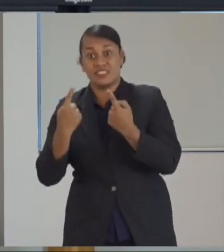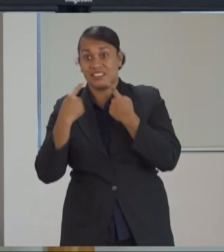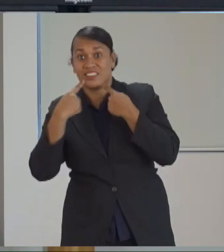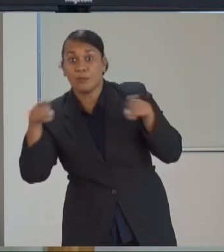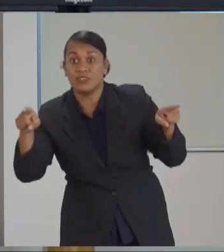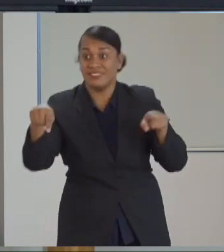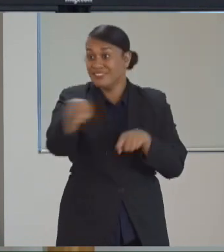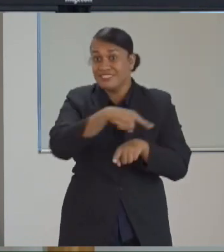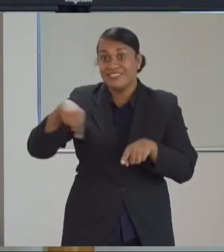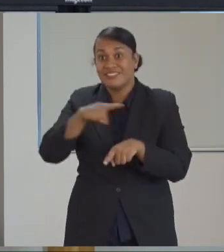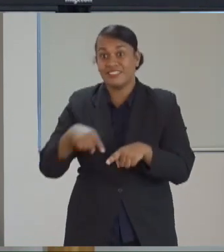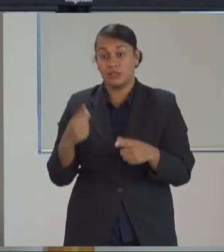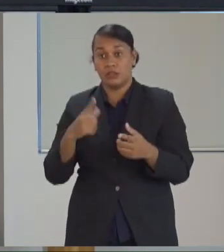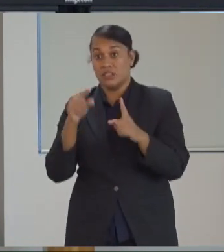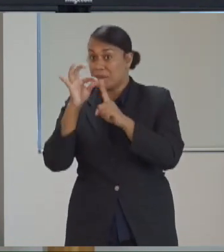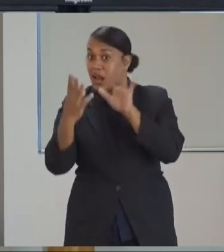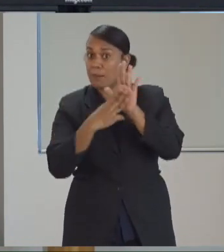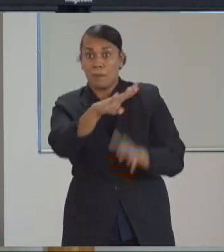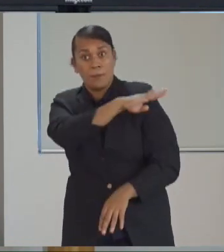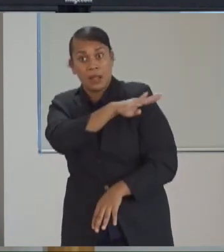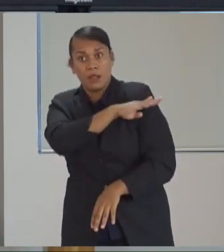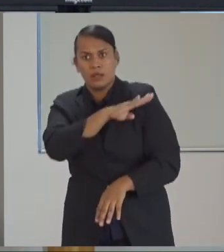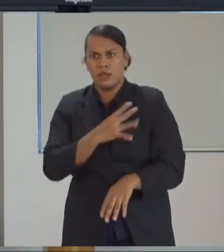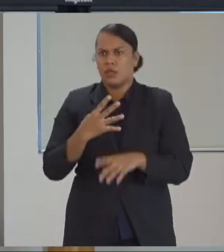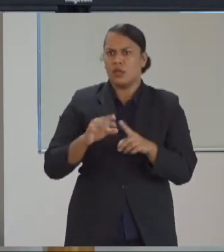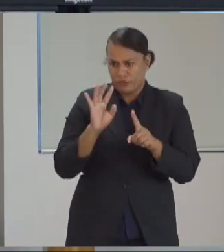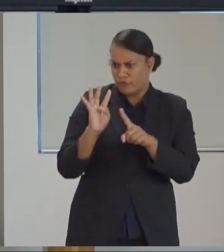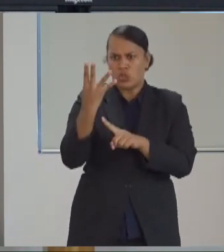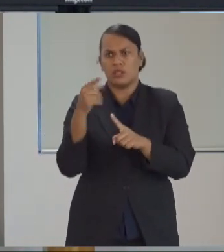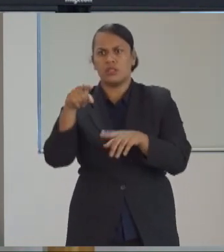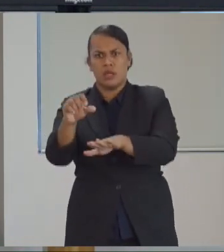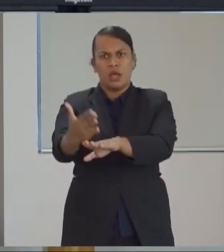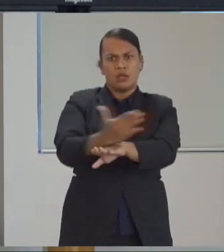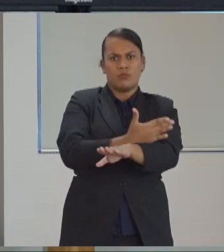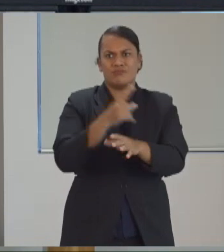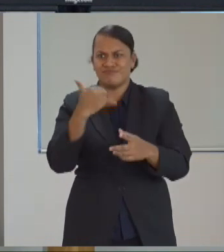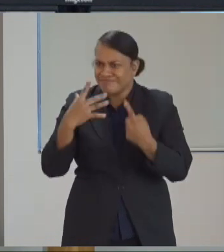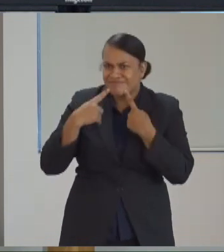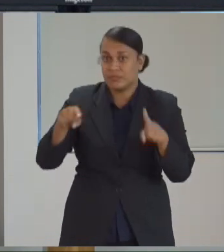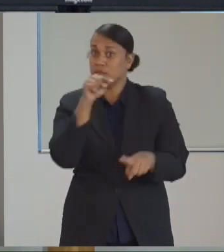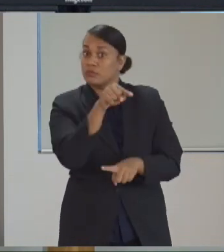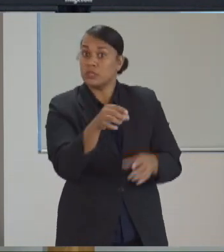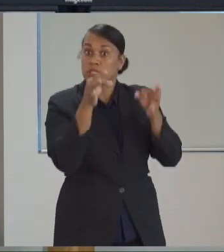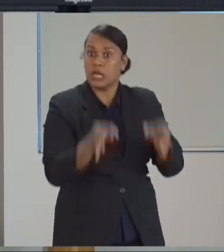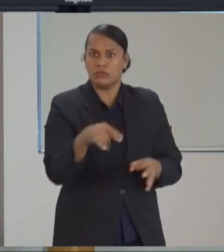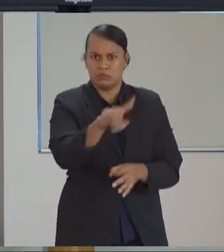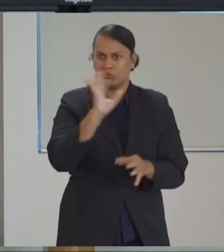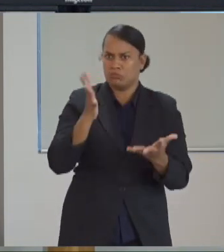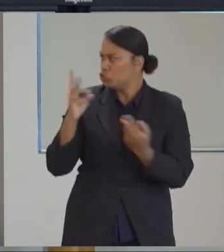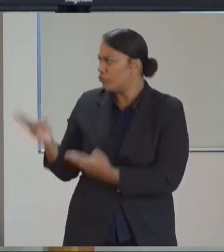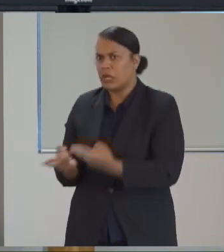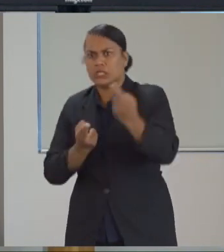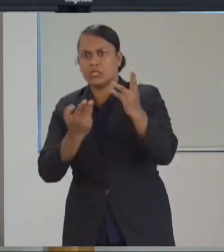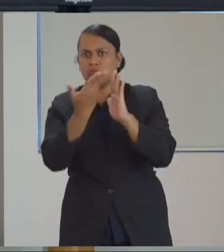And guess what? In this ruling, there's absolutely no reference to this Gazette. That is all the orders. And